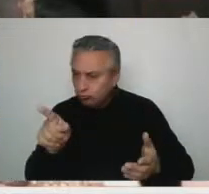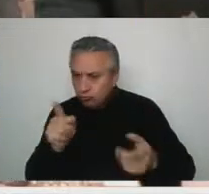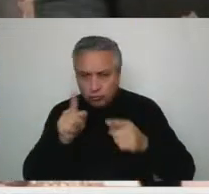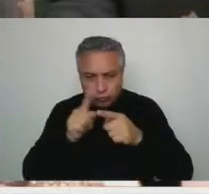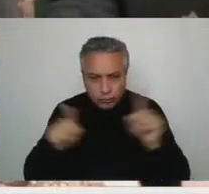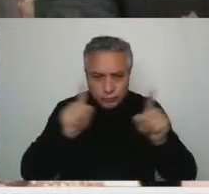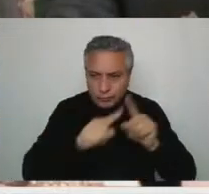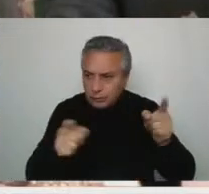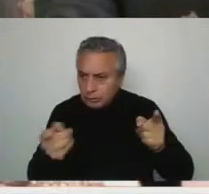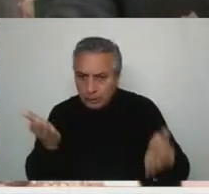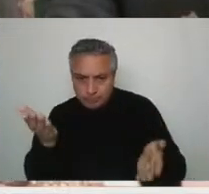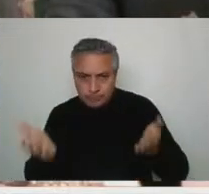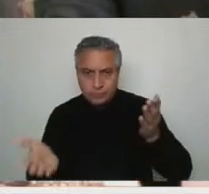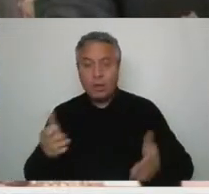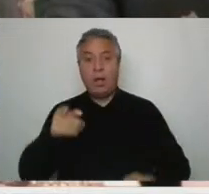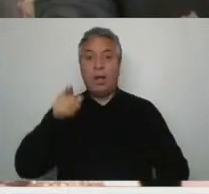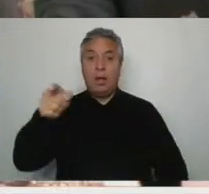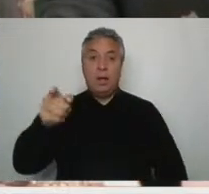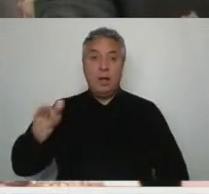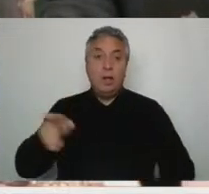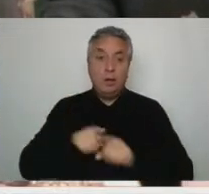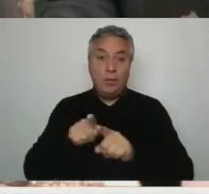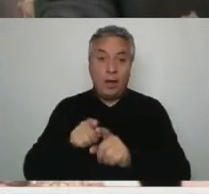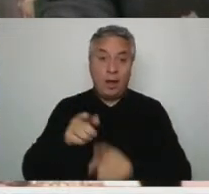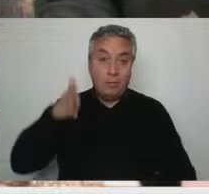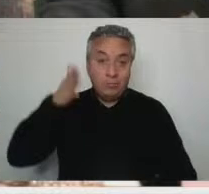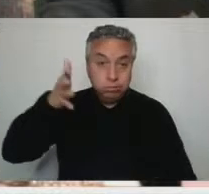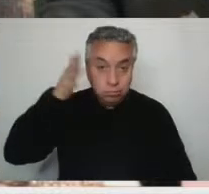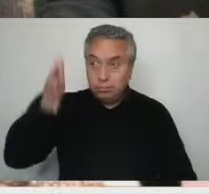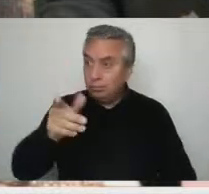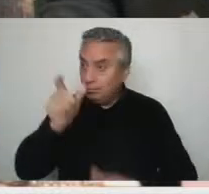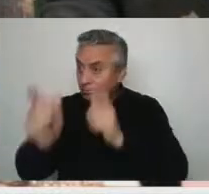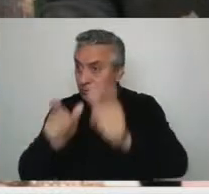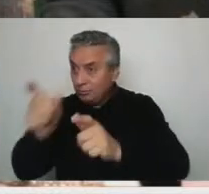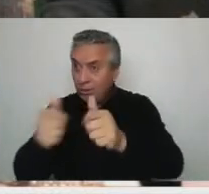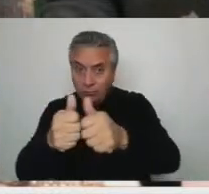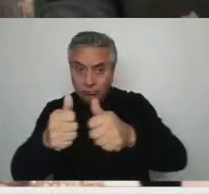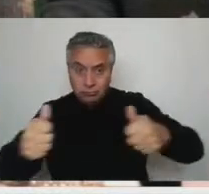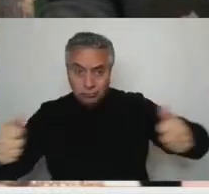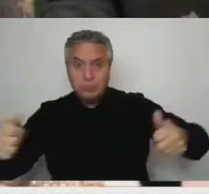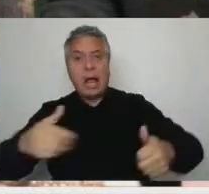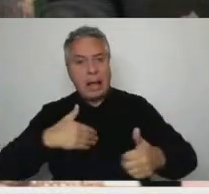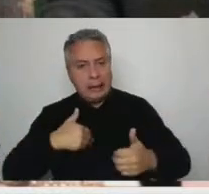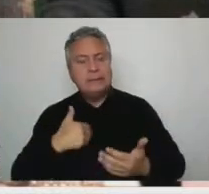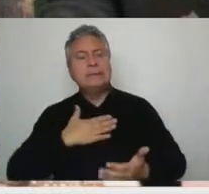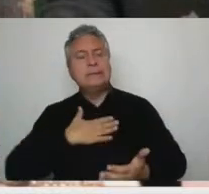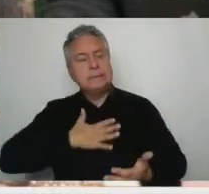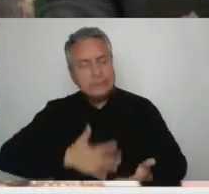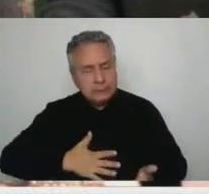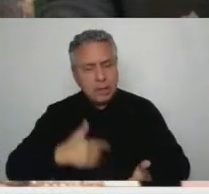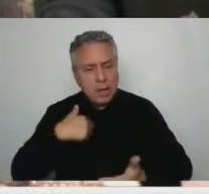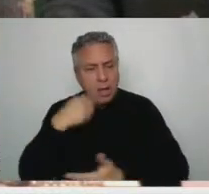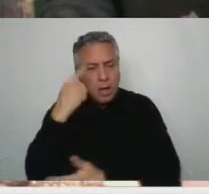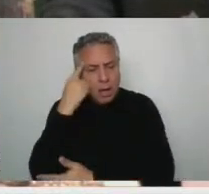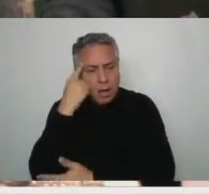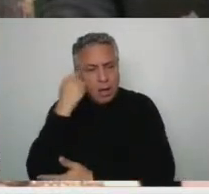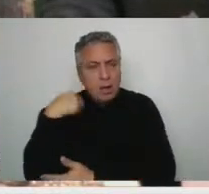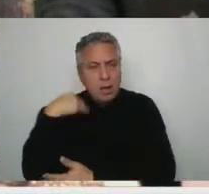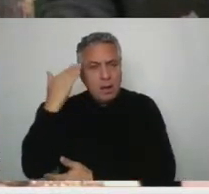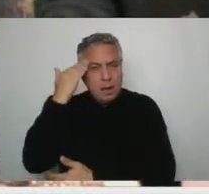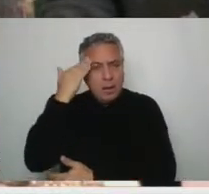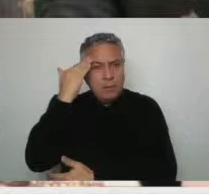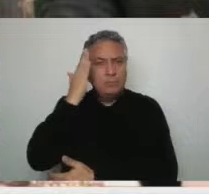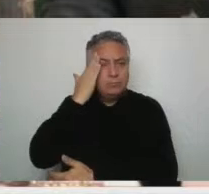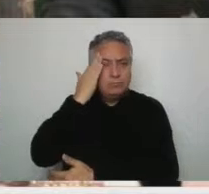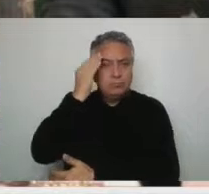structural nature of these differences, we have speakers that are authorities that will be talking about